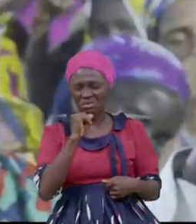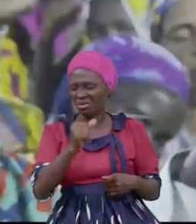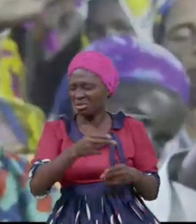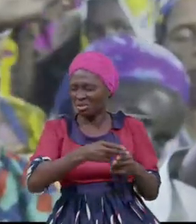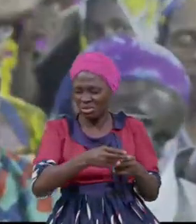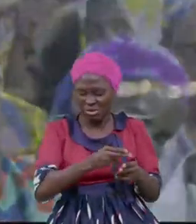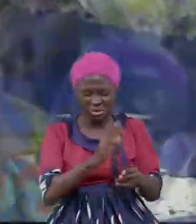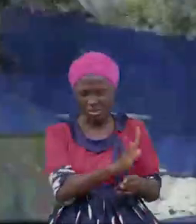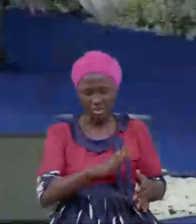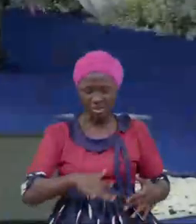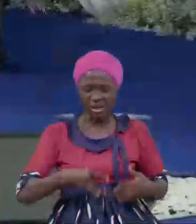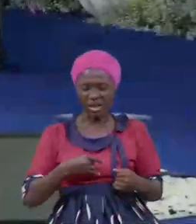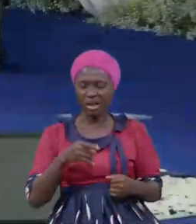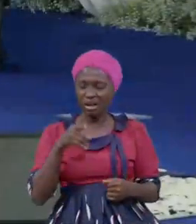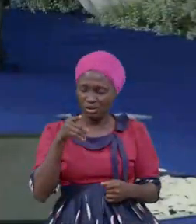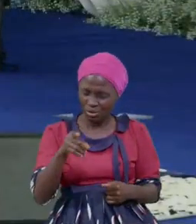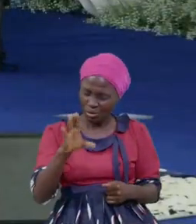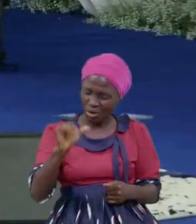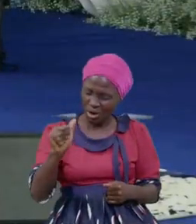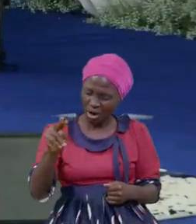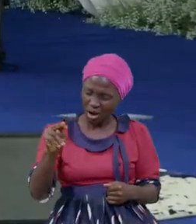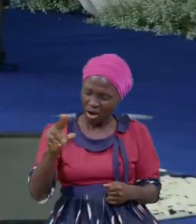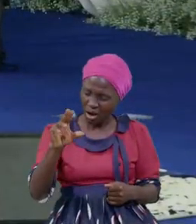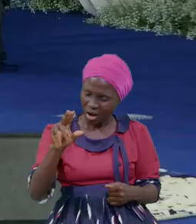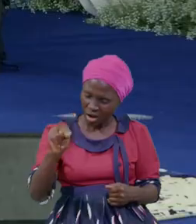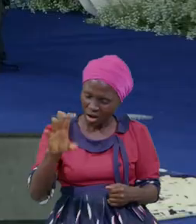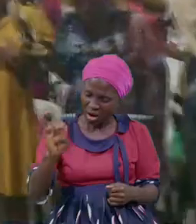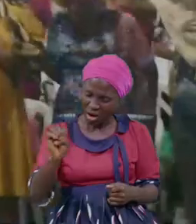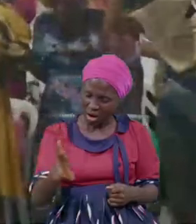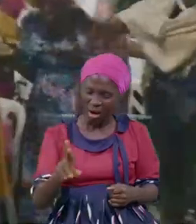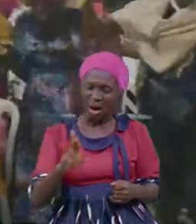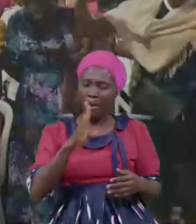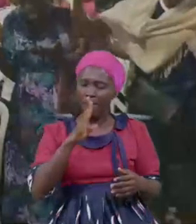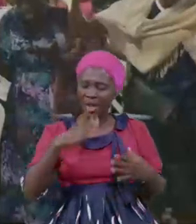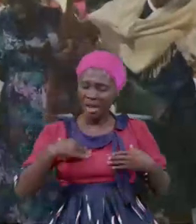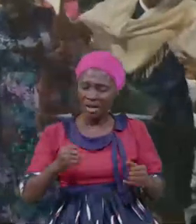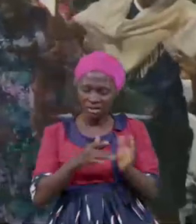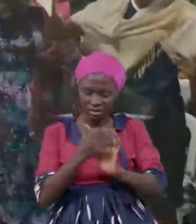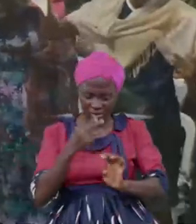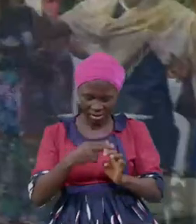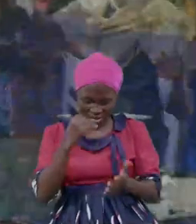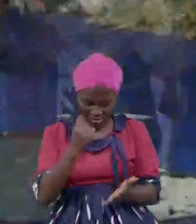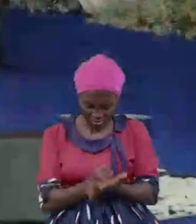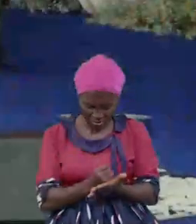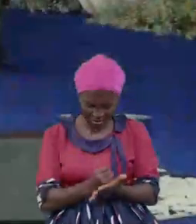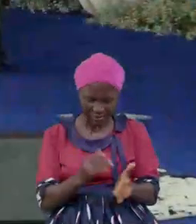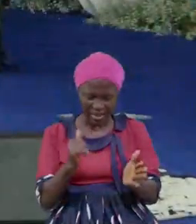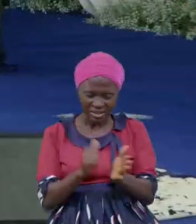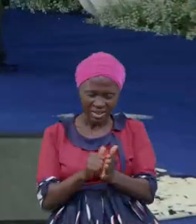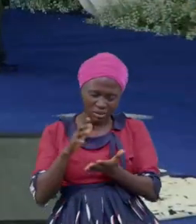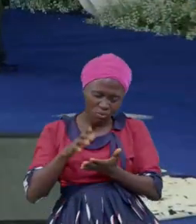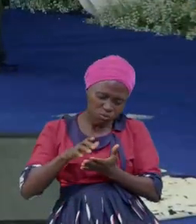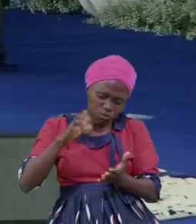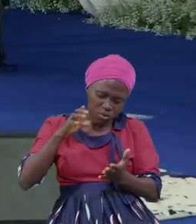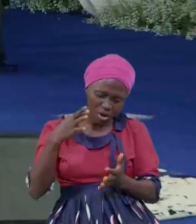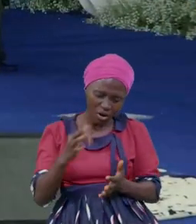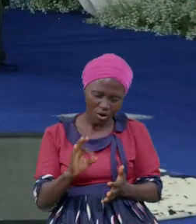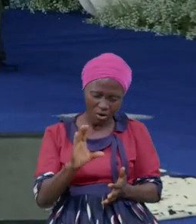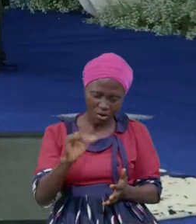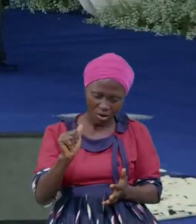be healed in Jesus' name. That swelling of cancer, that